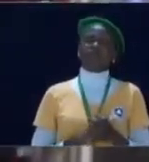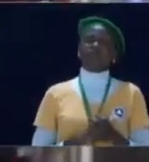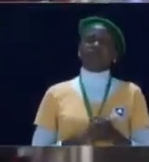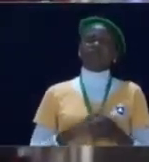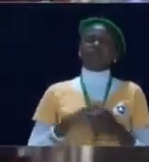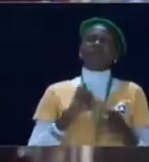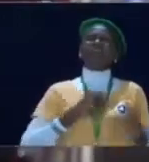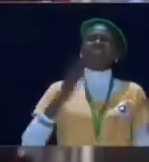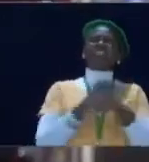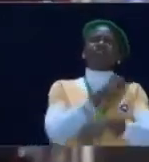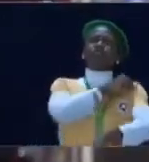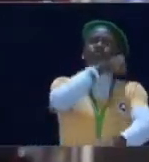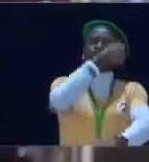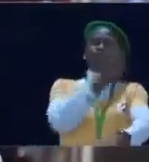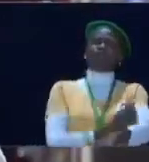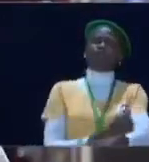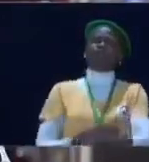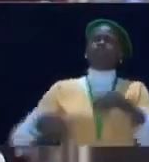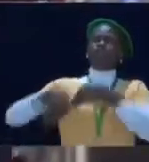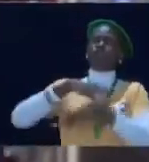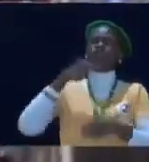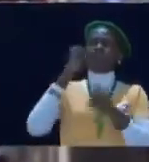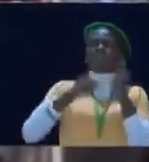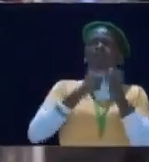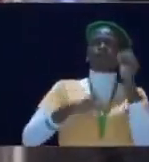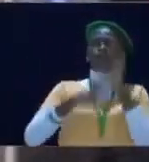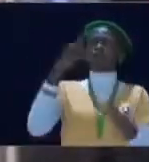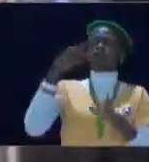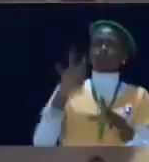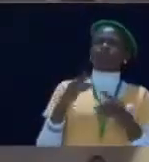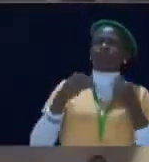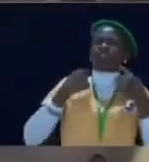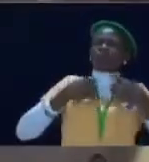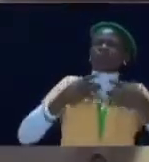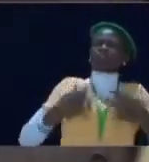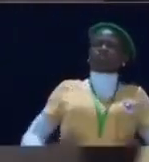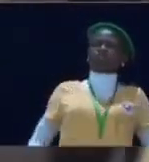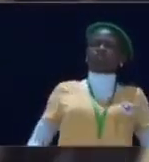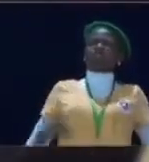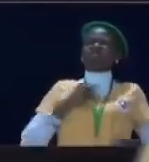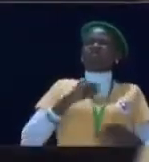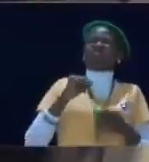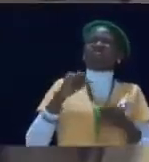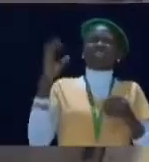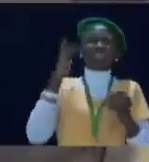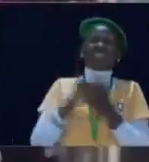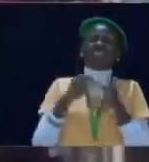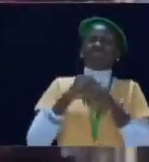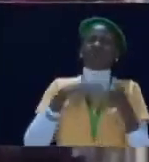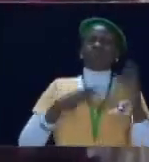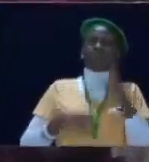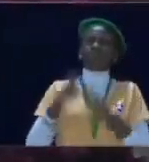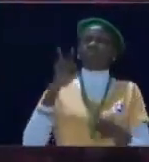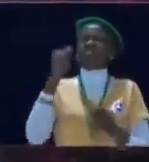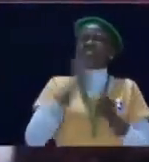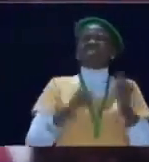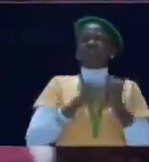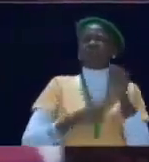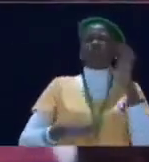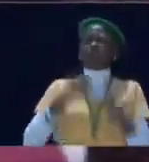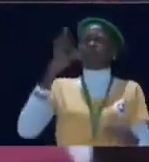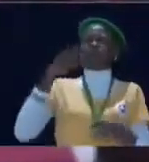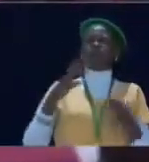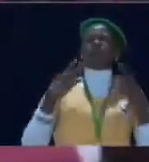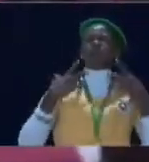I take authority over every spirit of depression. I hear that in my spirit. Every spirit